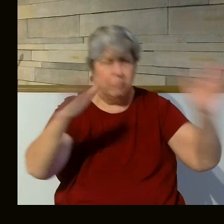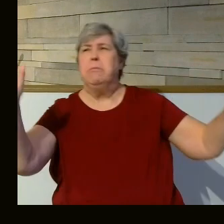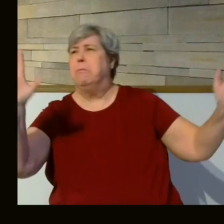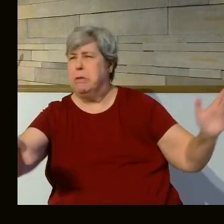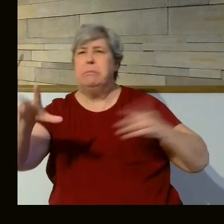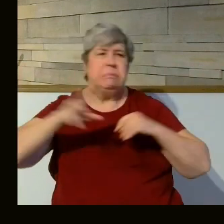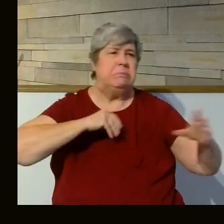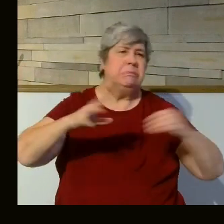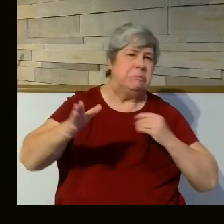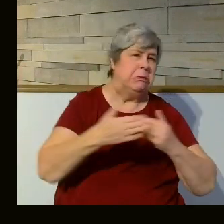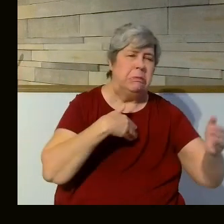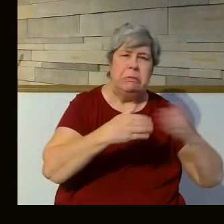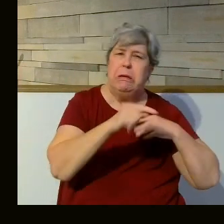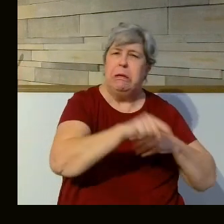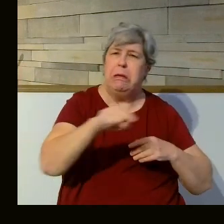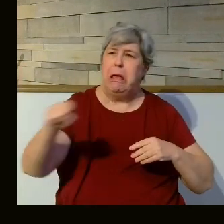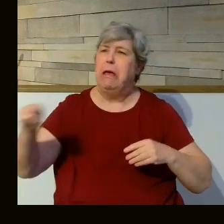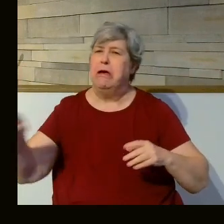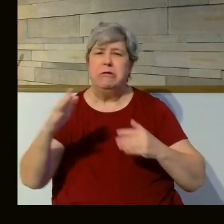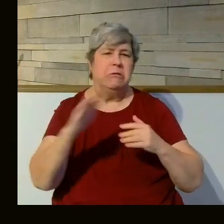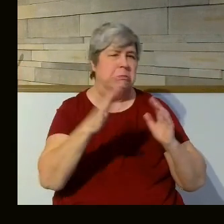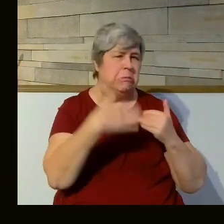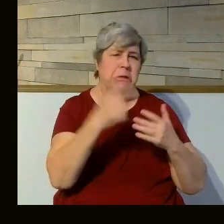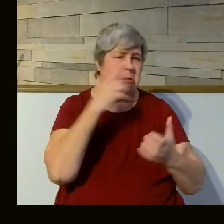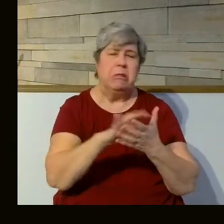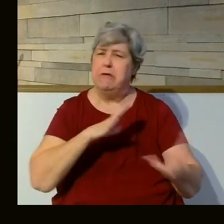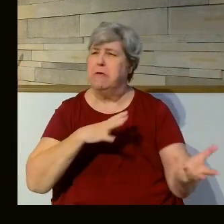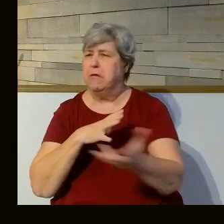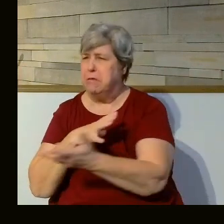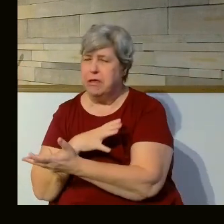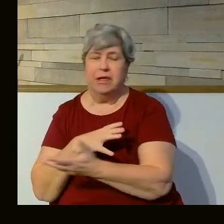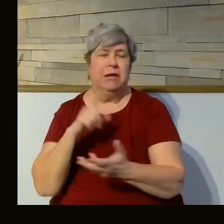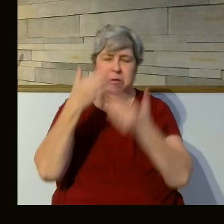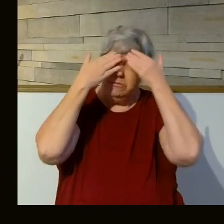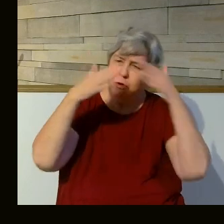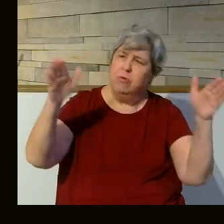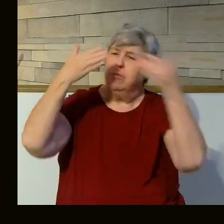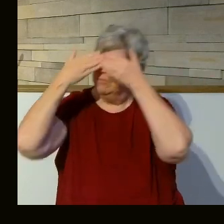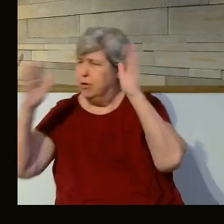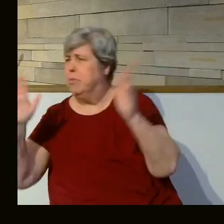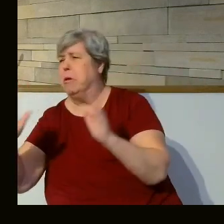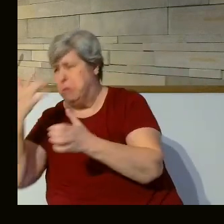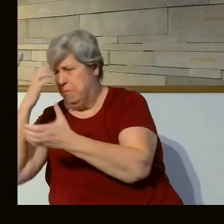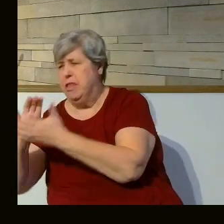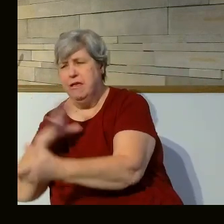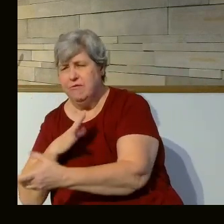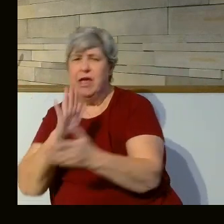open-mindedness? We need to tolerate all of the different beliefs. We need to be open-minded about many other beliefs that are all